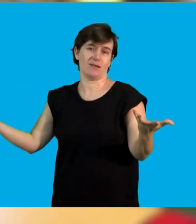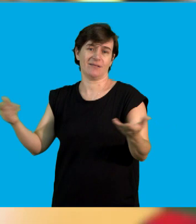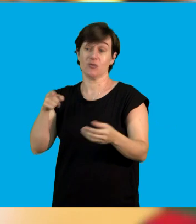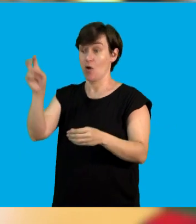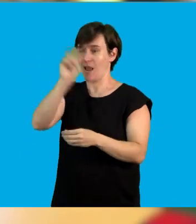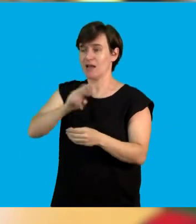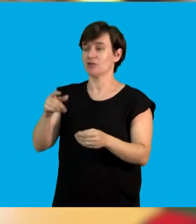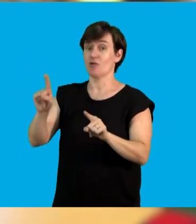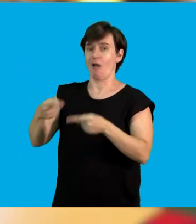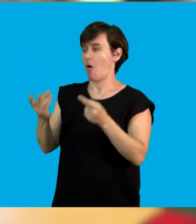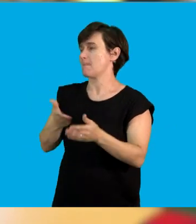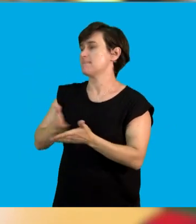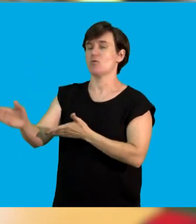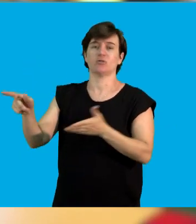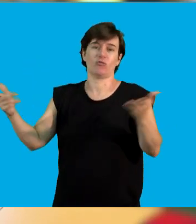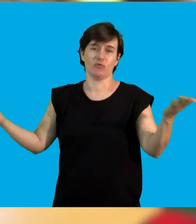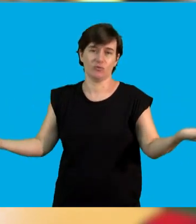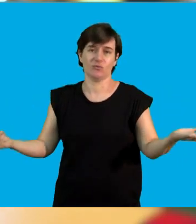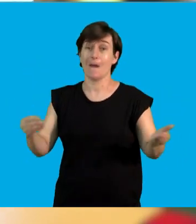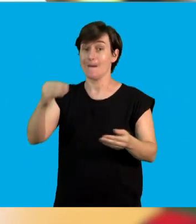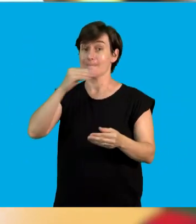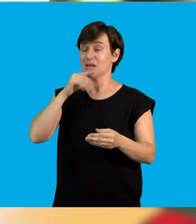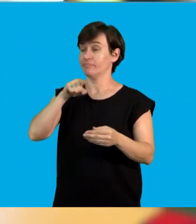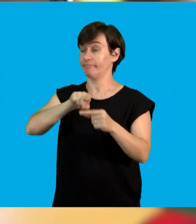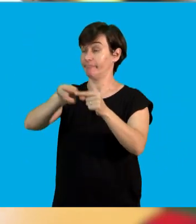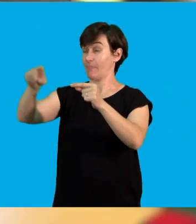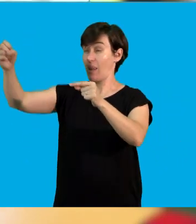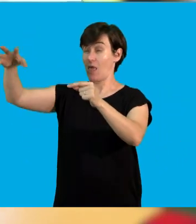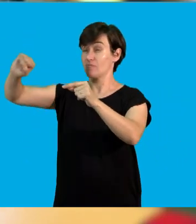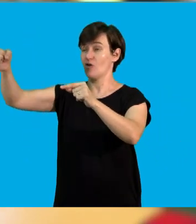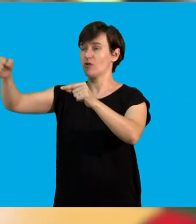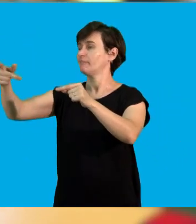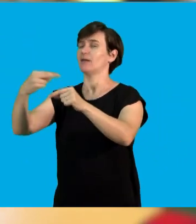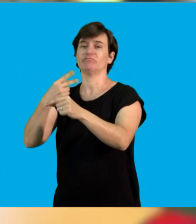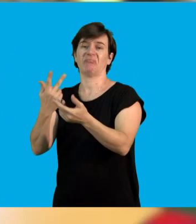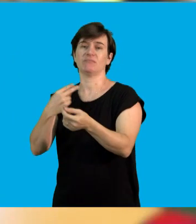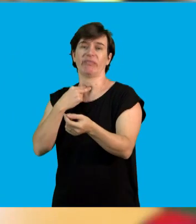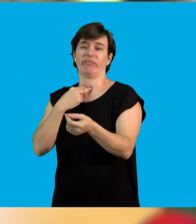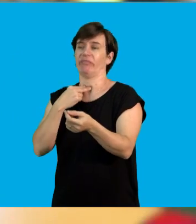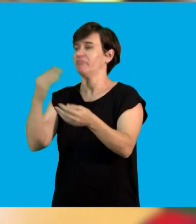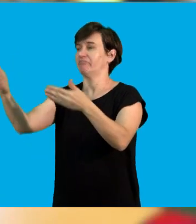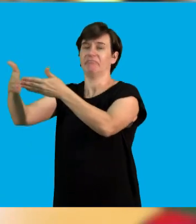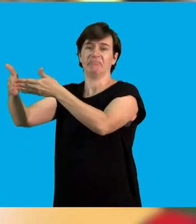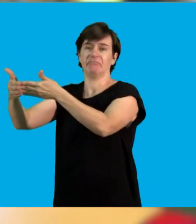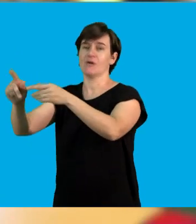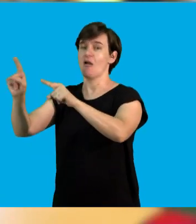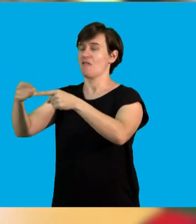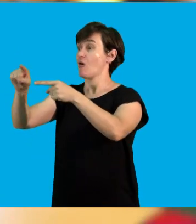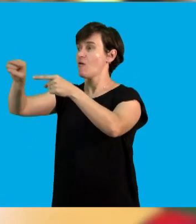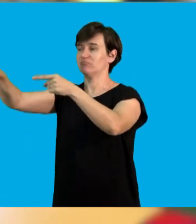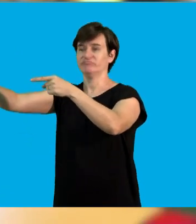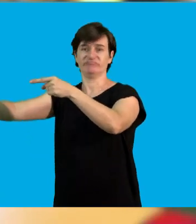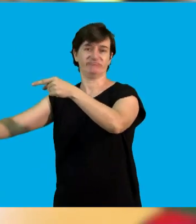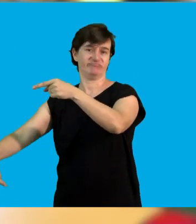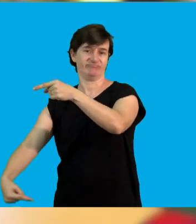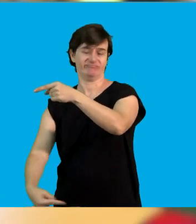able to pass through that component. Then that means all the components following that will not be able to receive any current, and therefore they